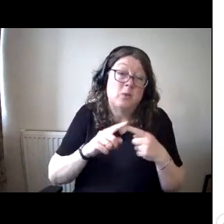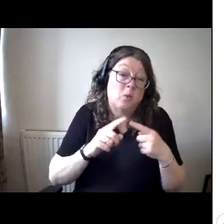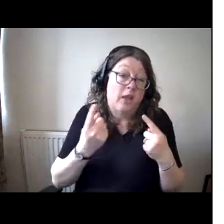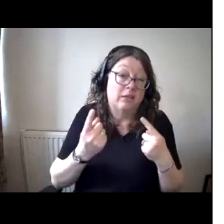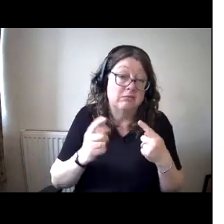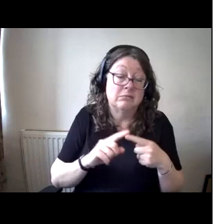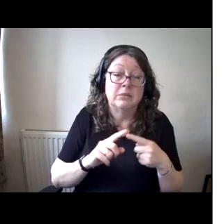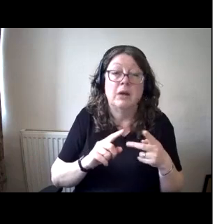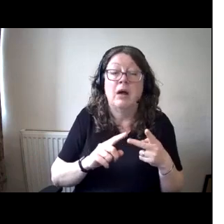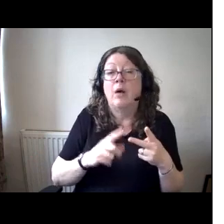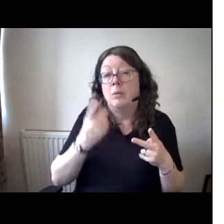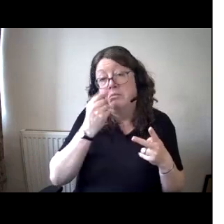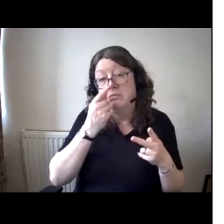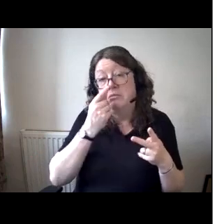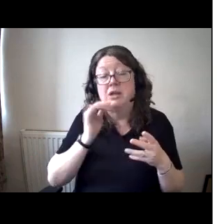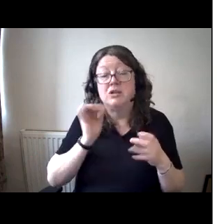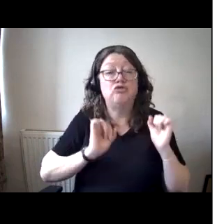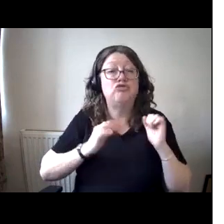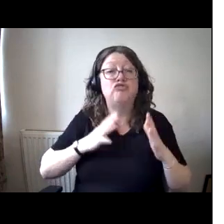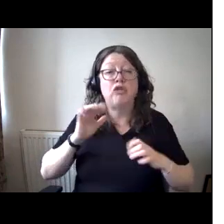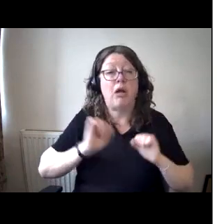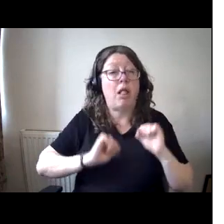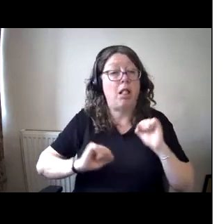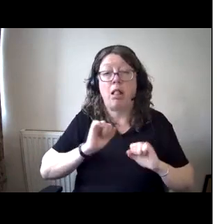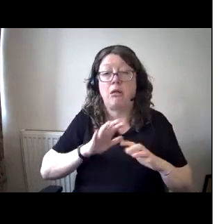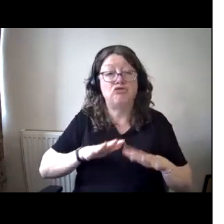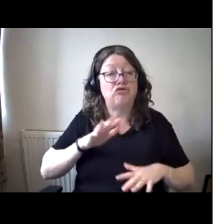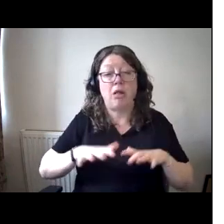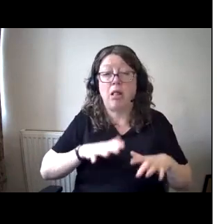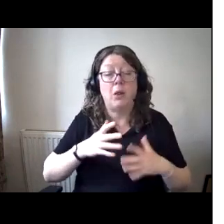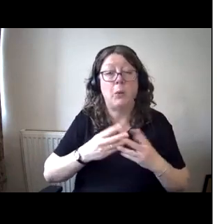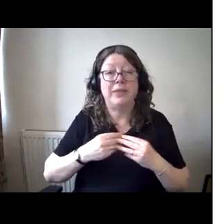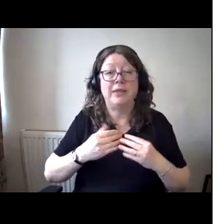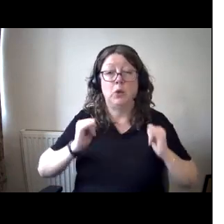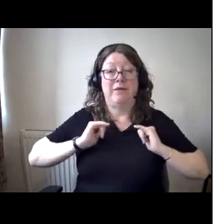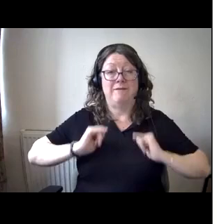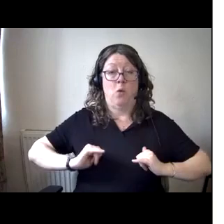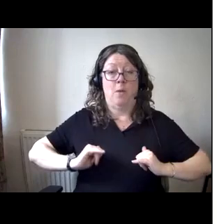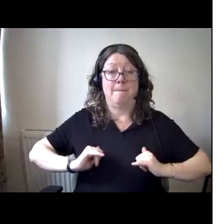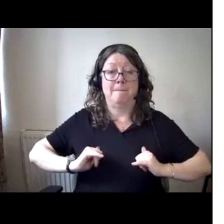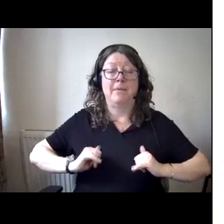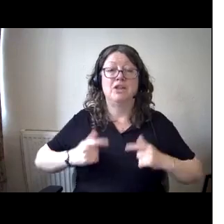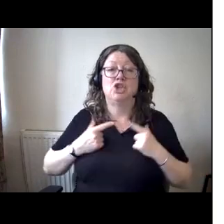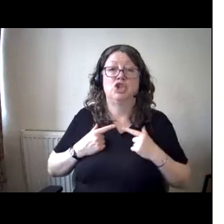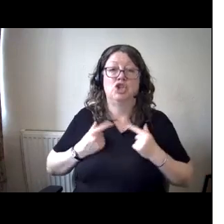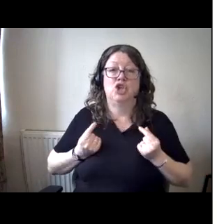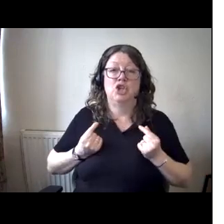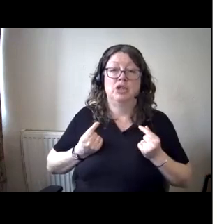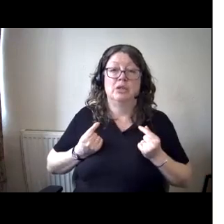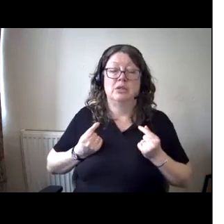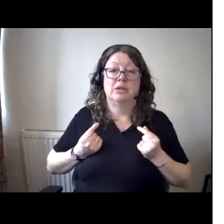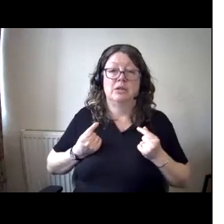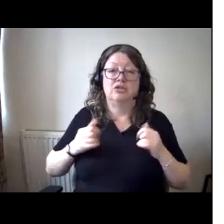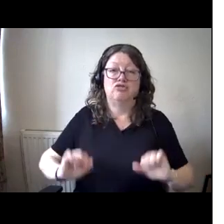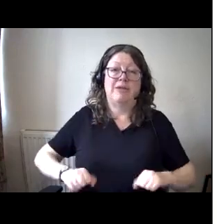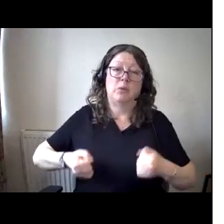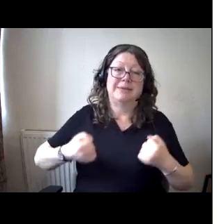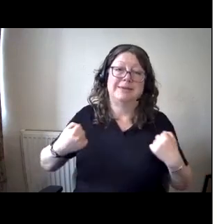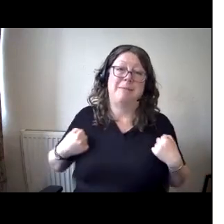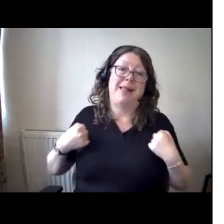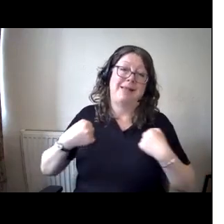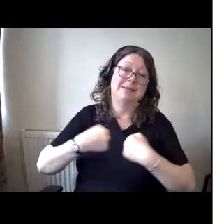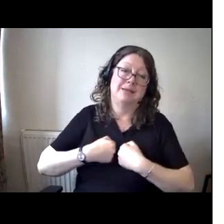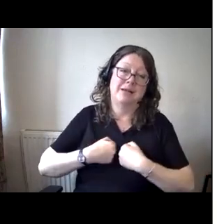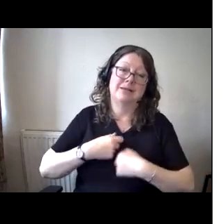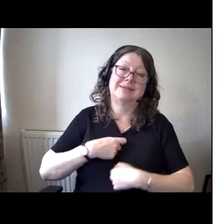struggle with aspects of those school uniform. So, you know, those scratchy shirts, those school ties, those school blazers. So